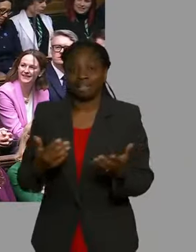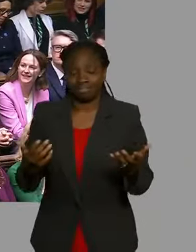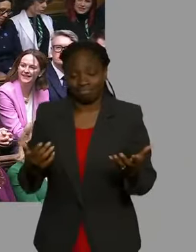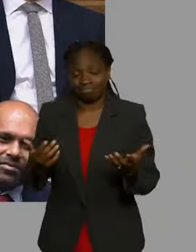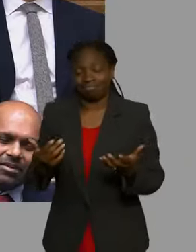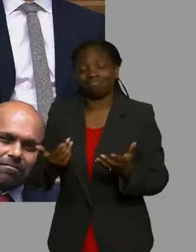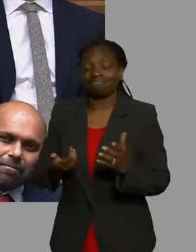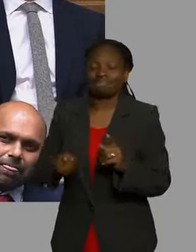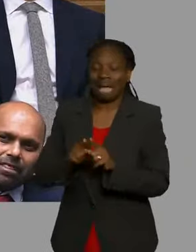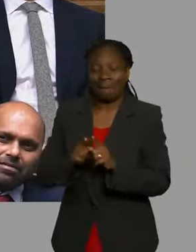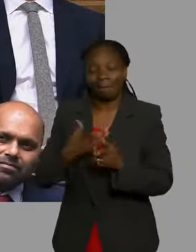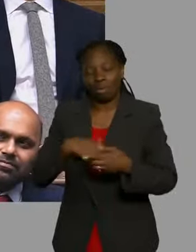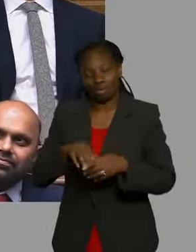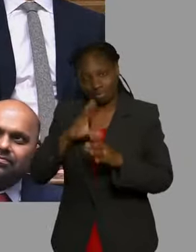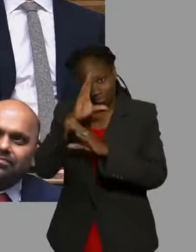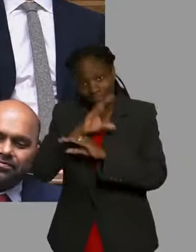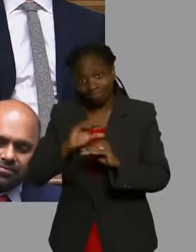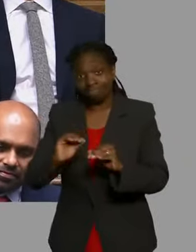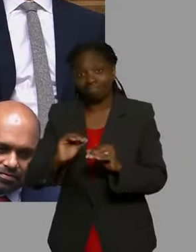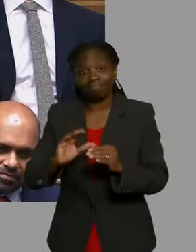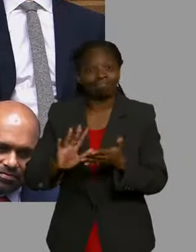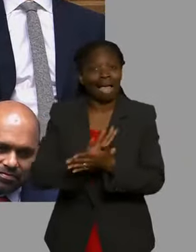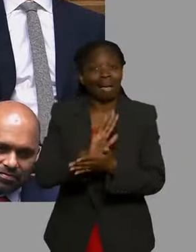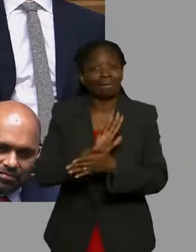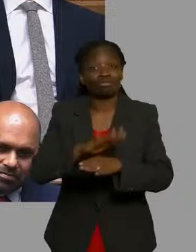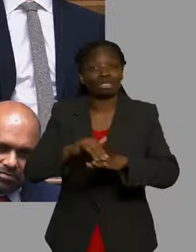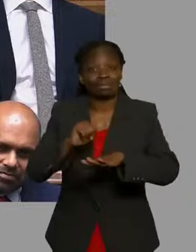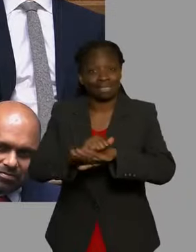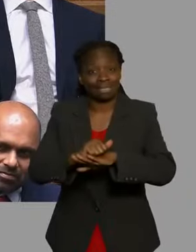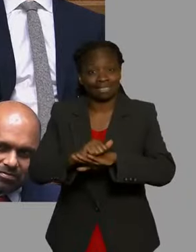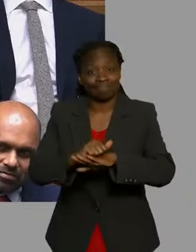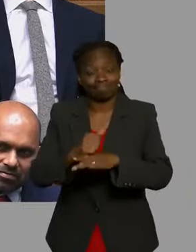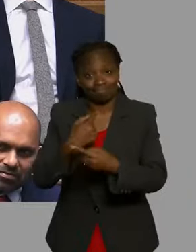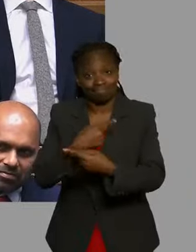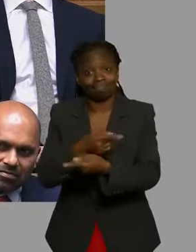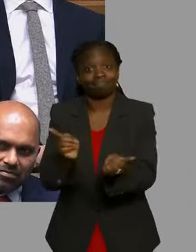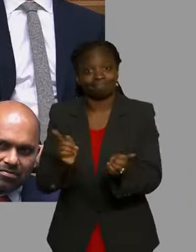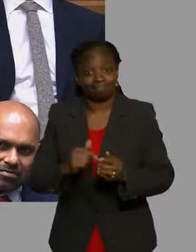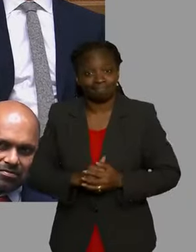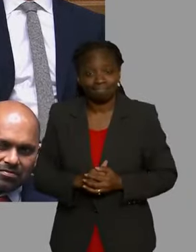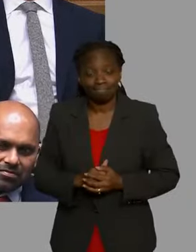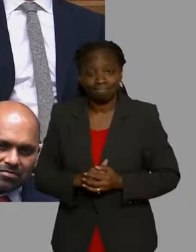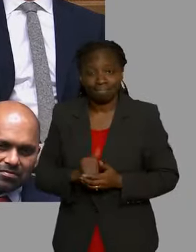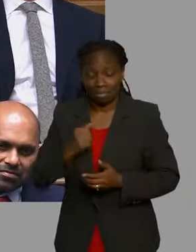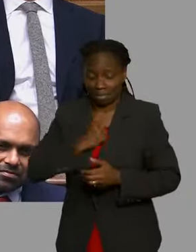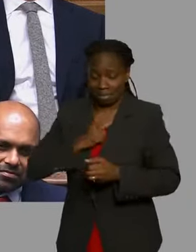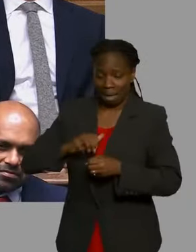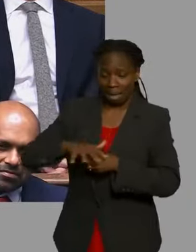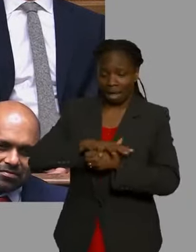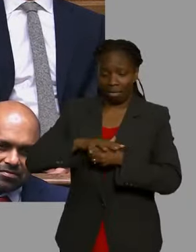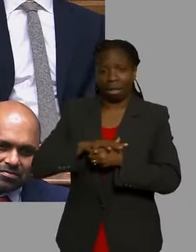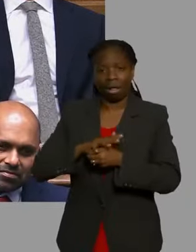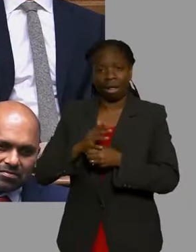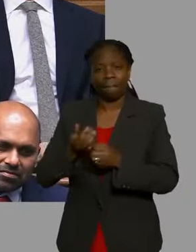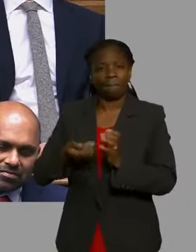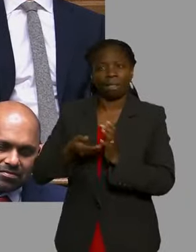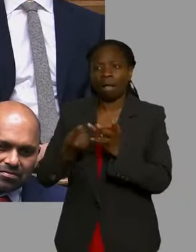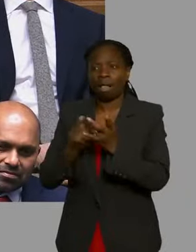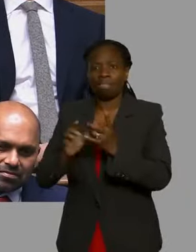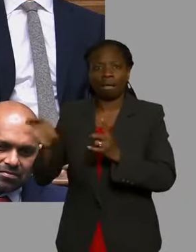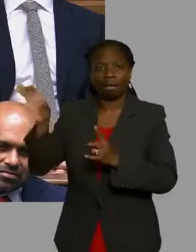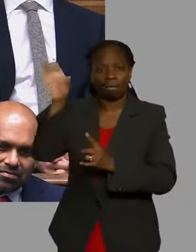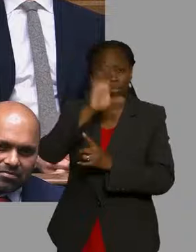year? For many in my constituency and indeed across the country, particularly those in temporary accommodation, it won't be a